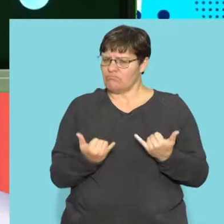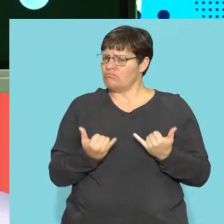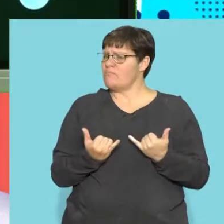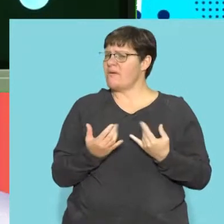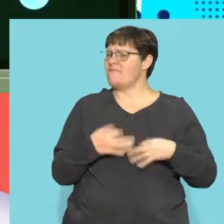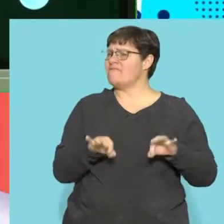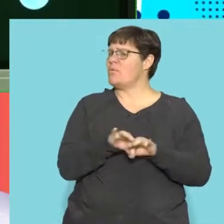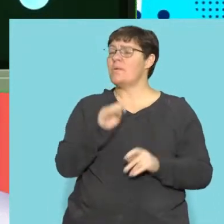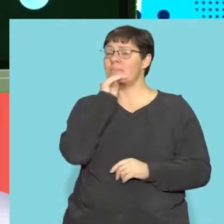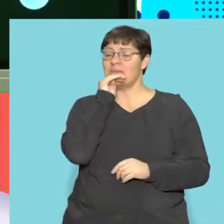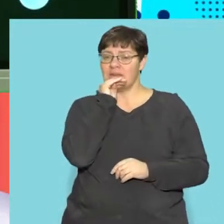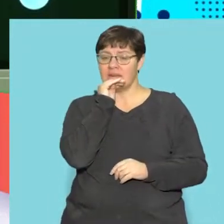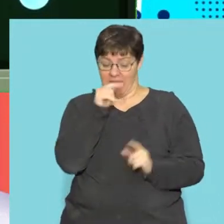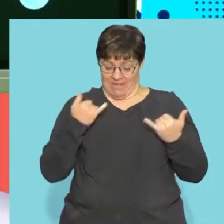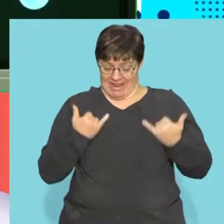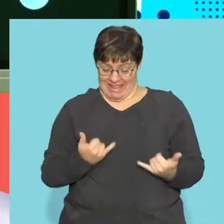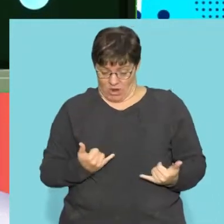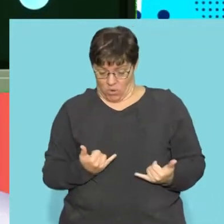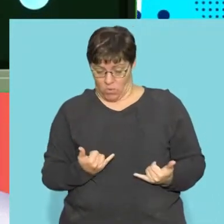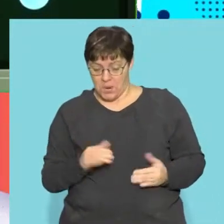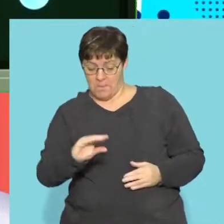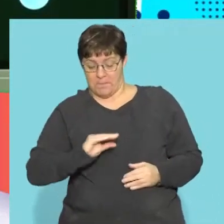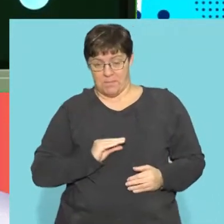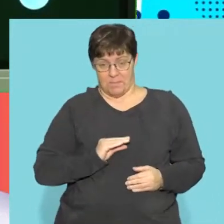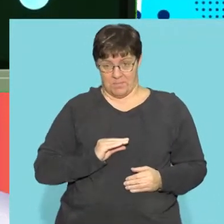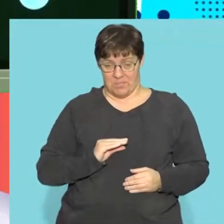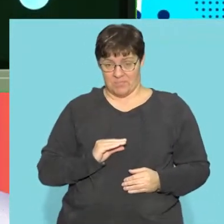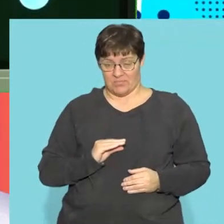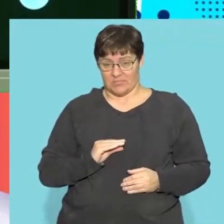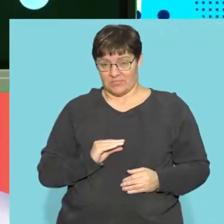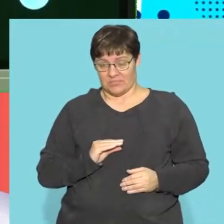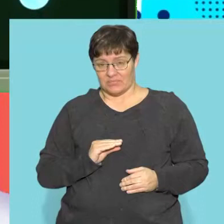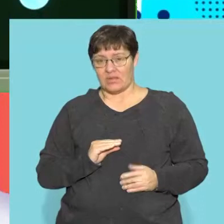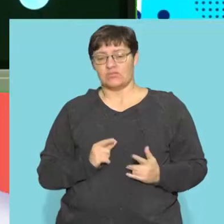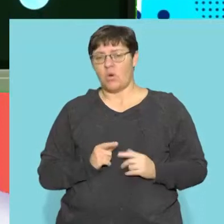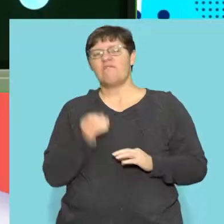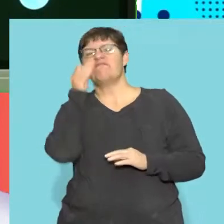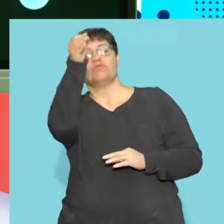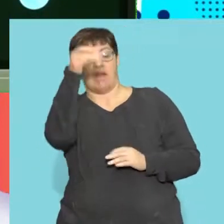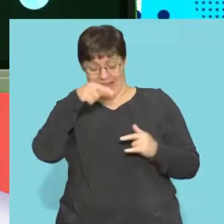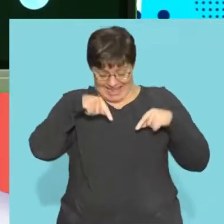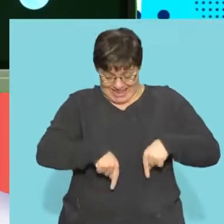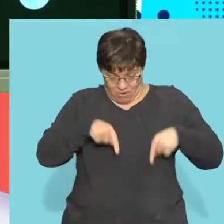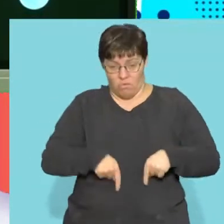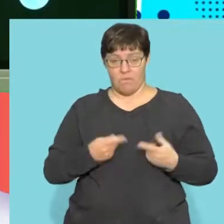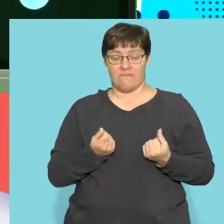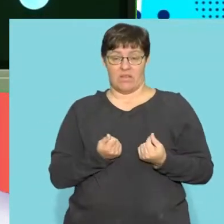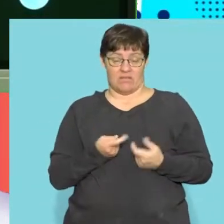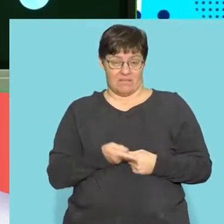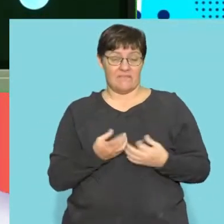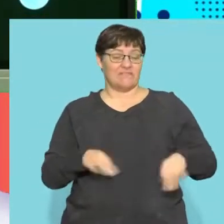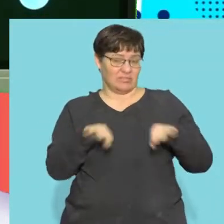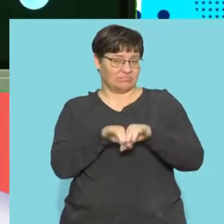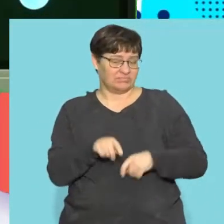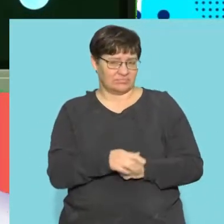money you get now in the present. So the present value, you see, present talks about now. So it's the money that you get now. So